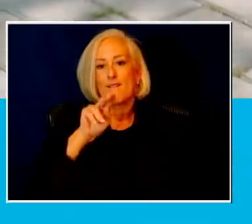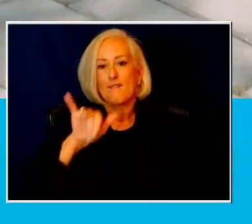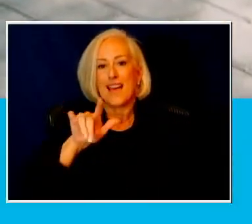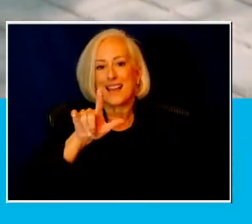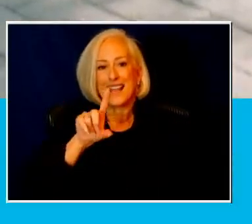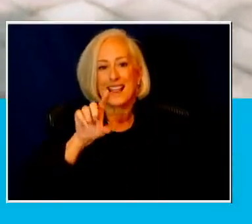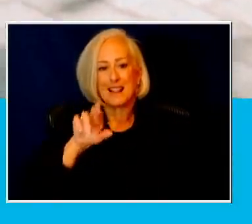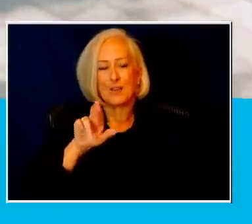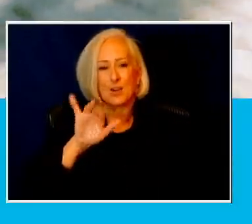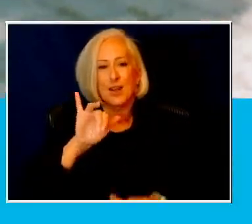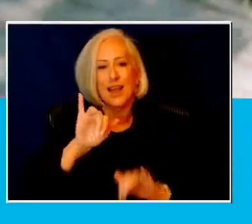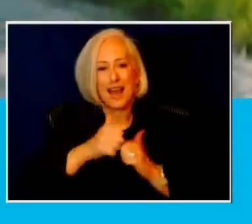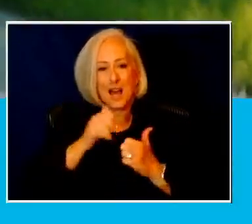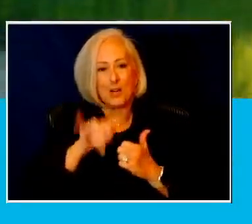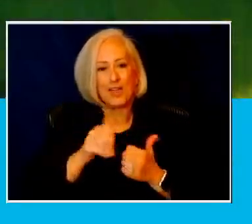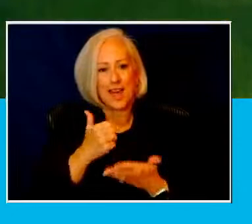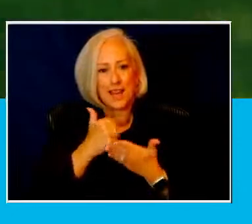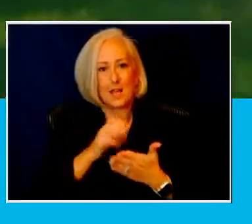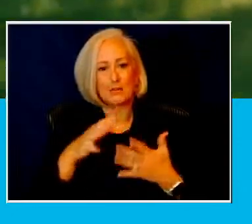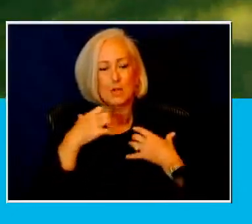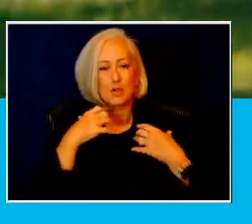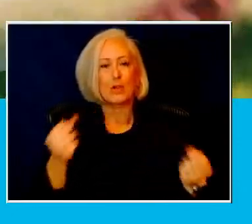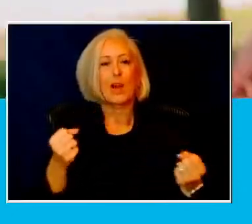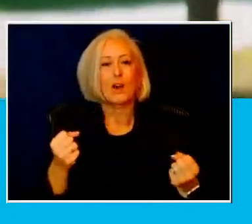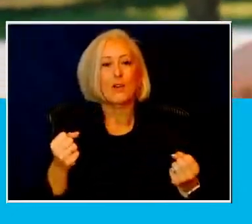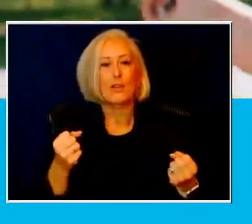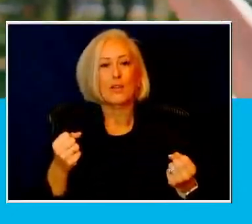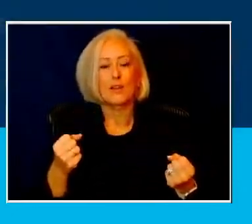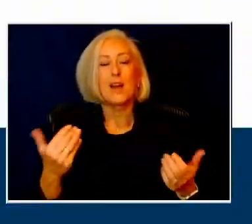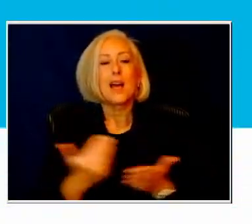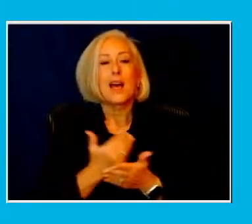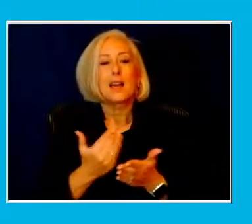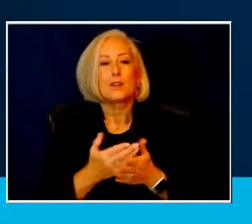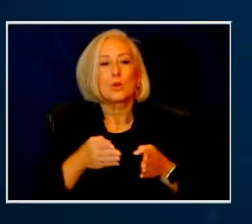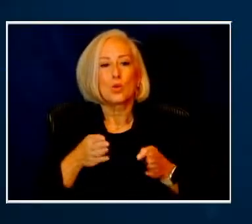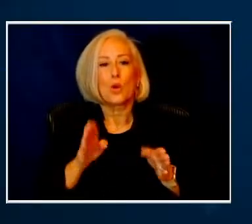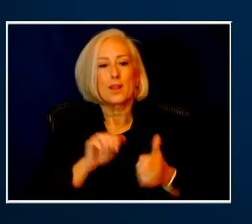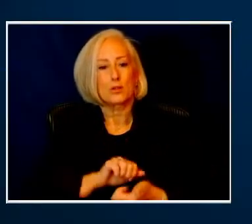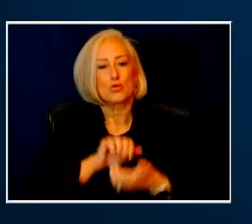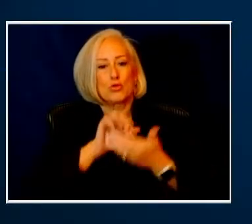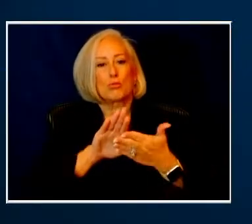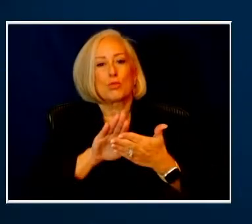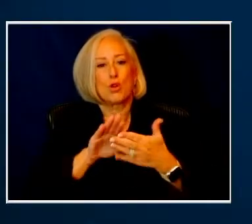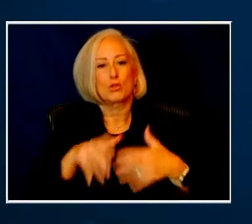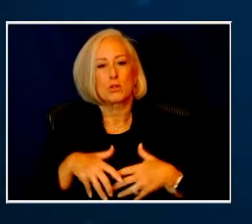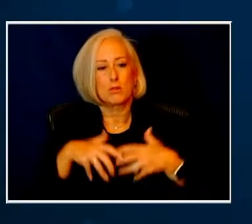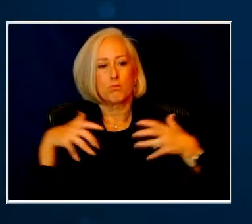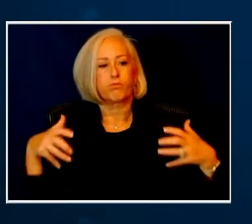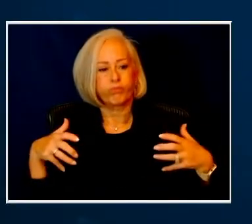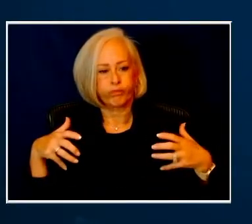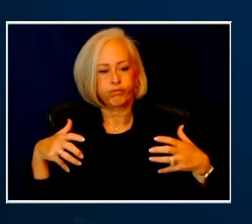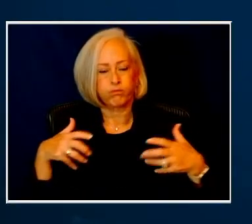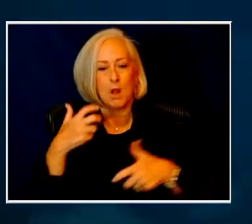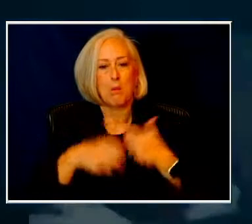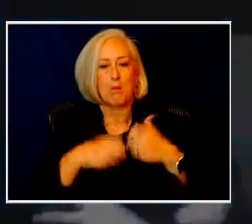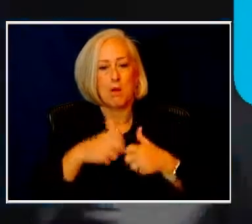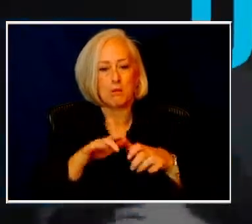Plus, the new ways that could soon be used to fight the obesity epidemic. We'll see you Wednesday at 8.